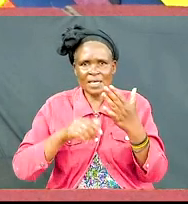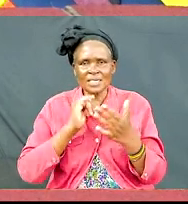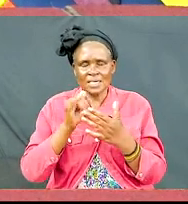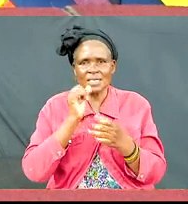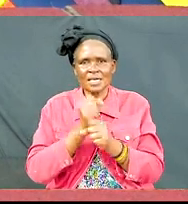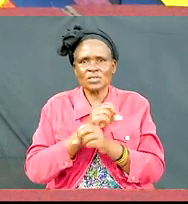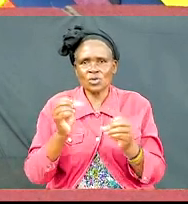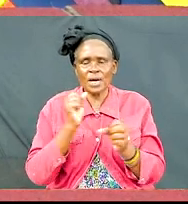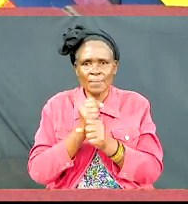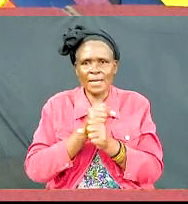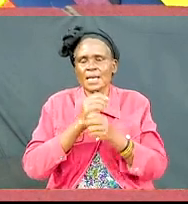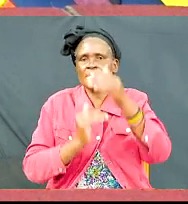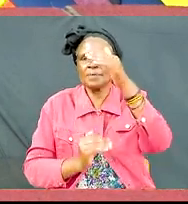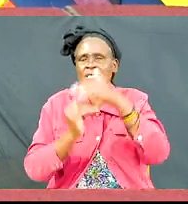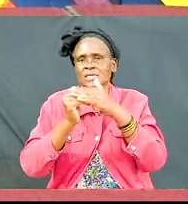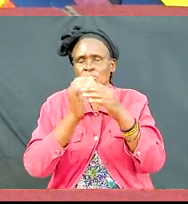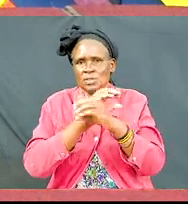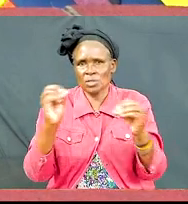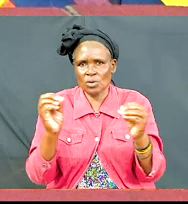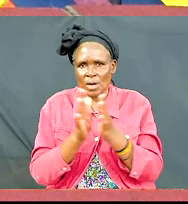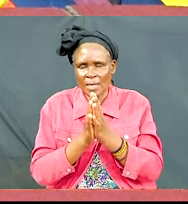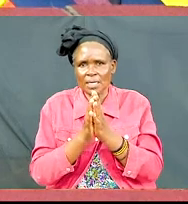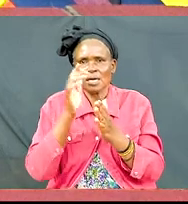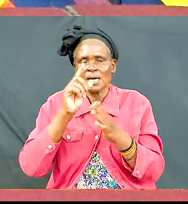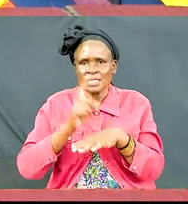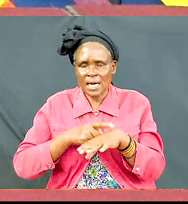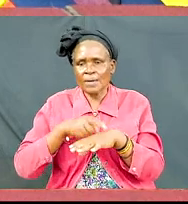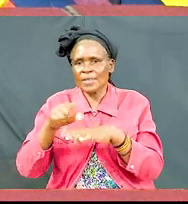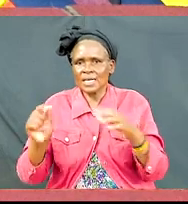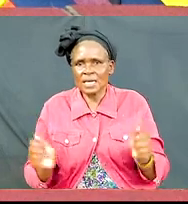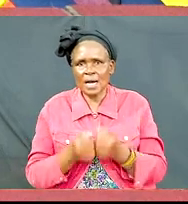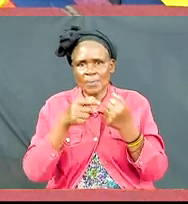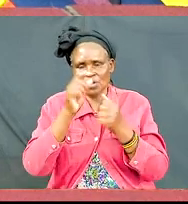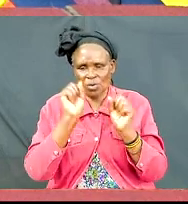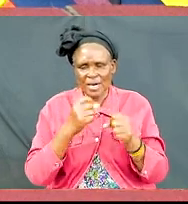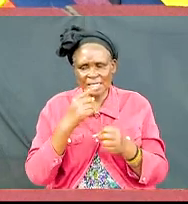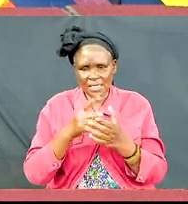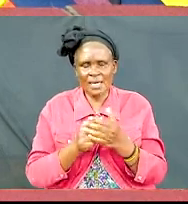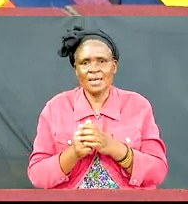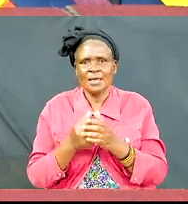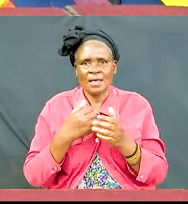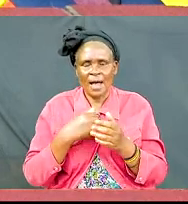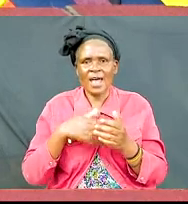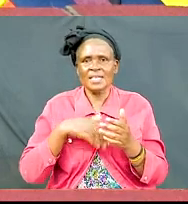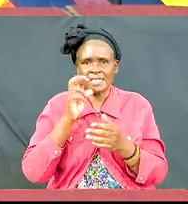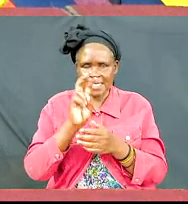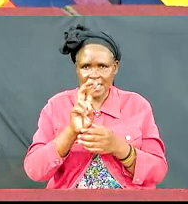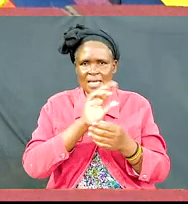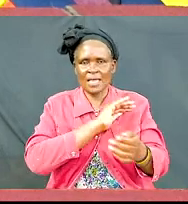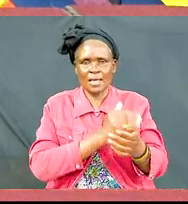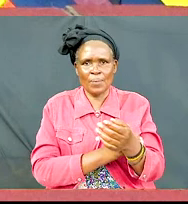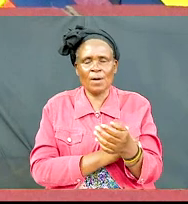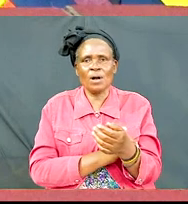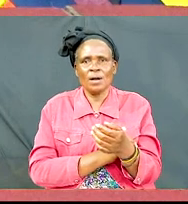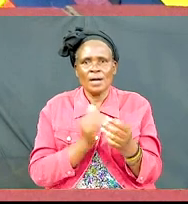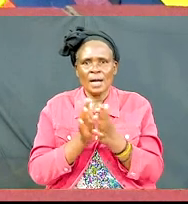any limitation. When that happens, you can say, and we can say, I see the power. Now, when you